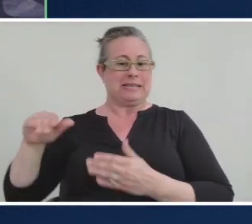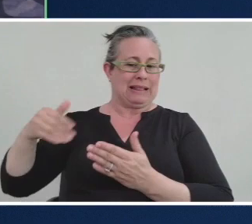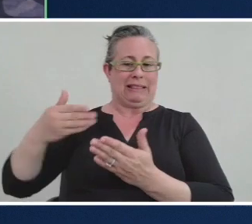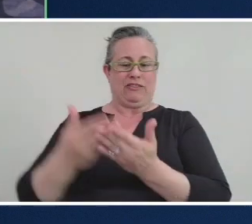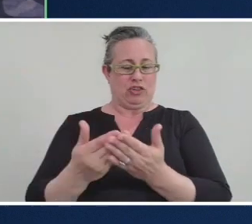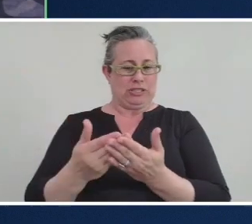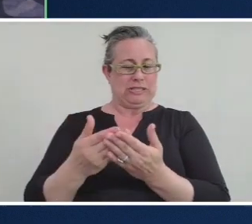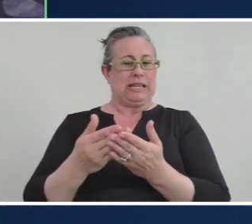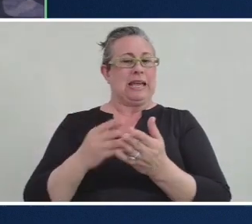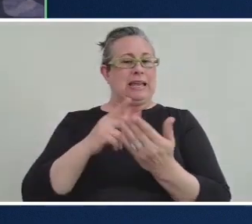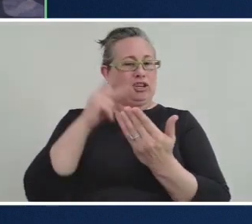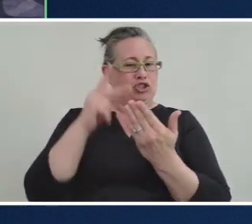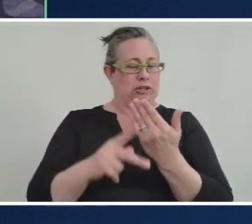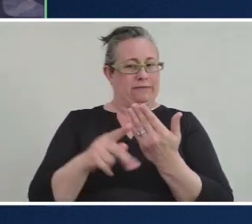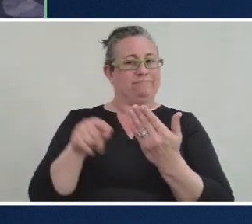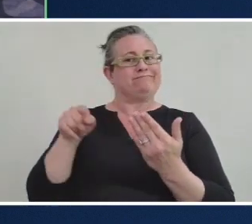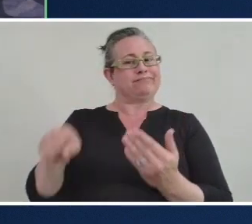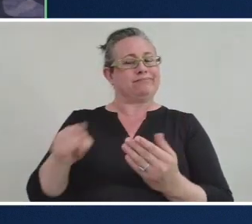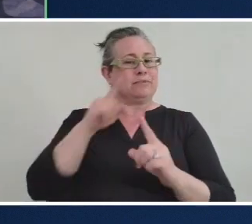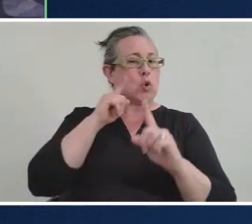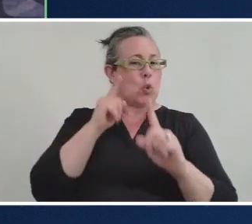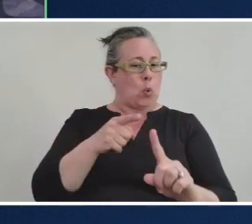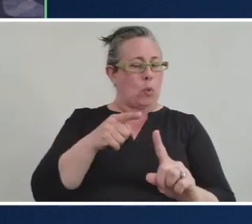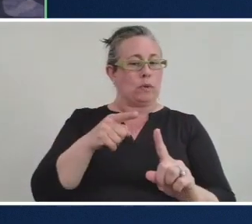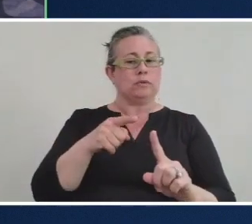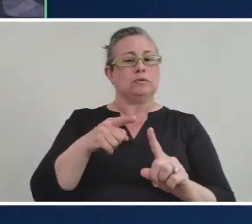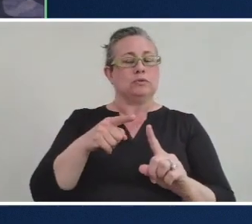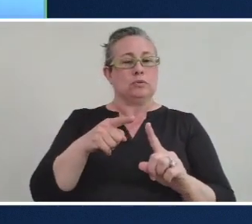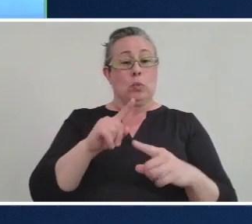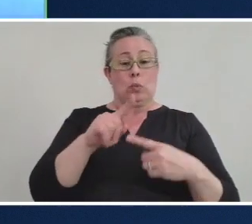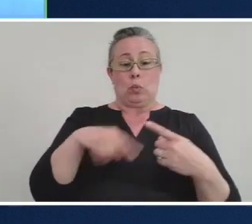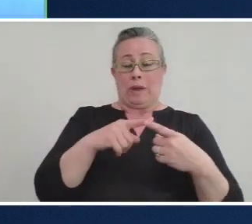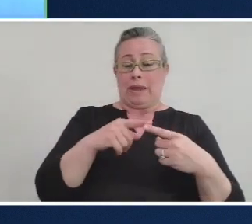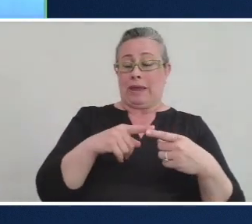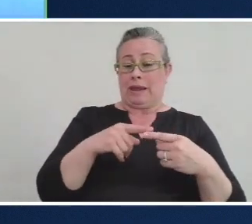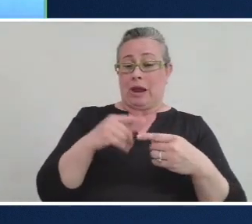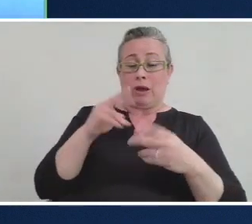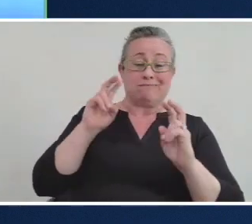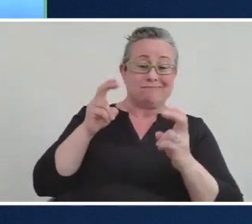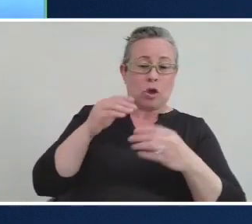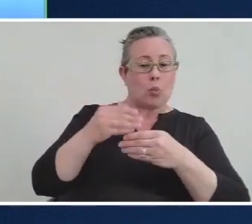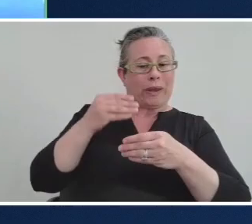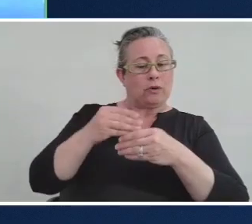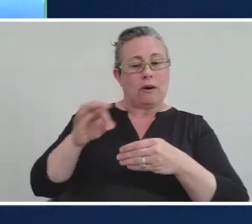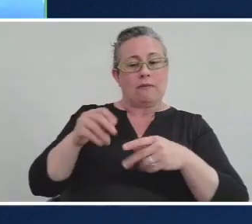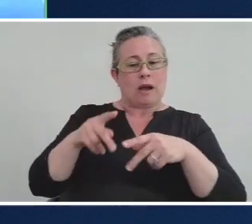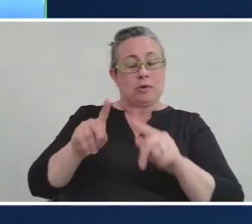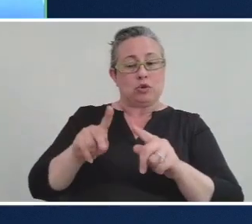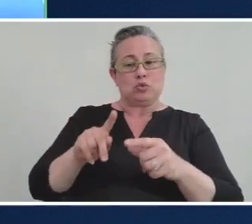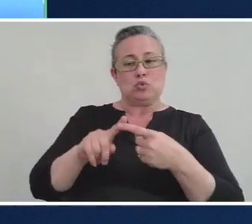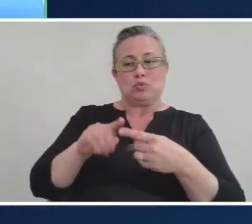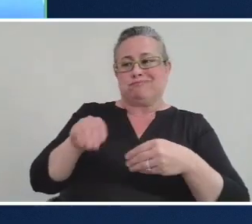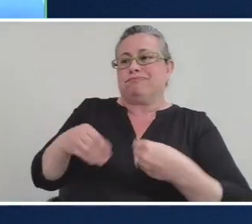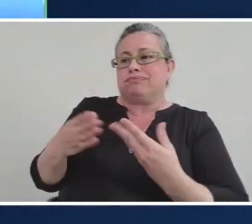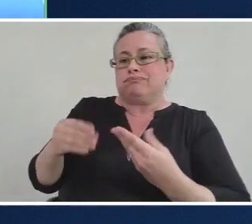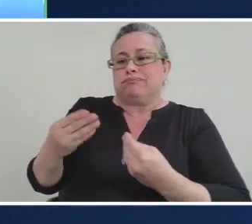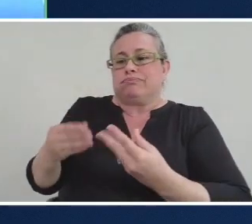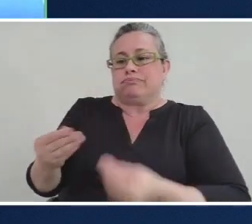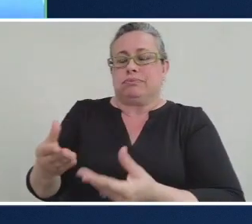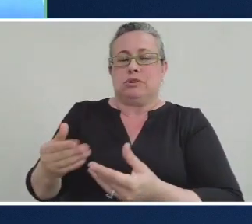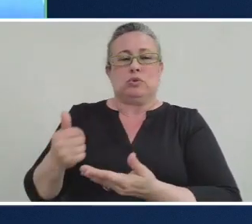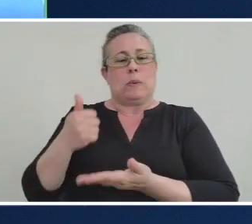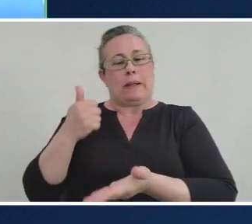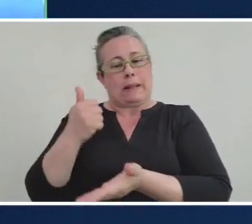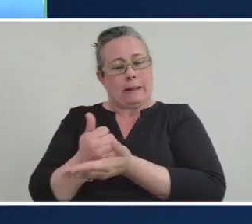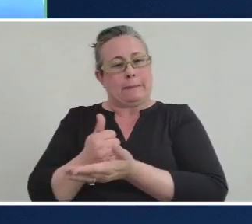really surge those investments when there are windows of opportunity to help keep those